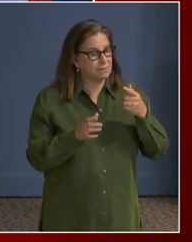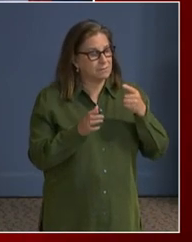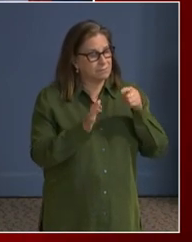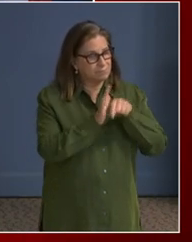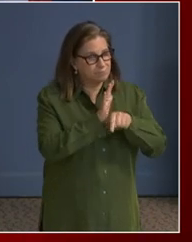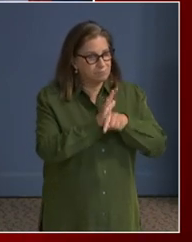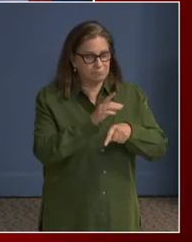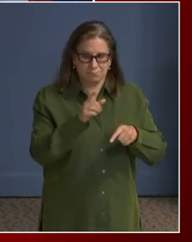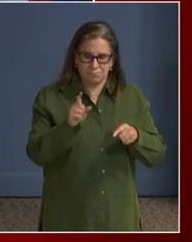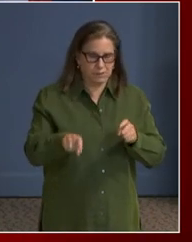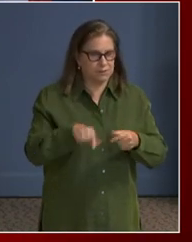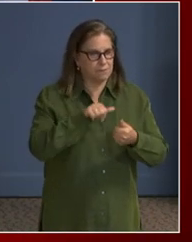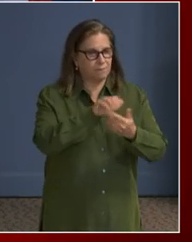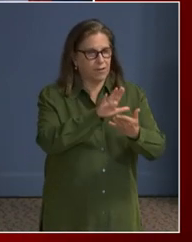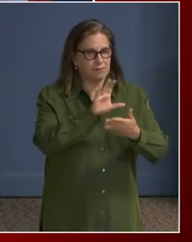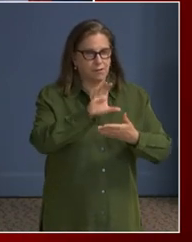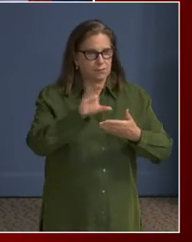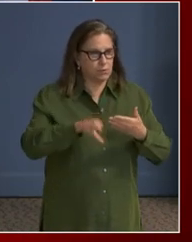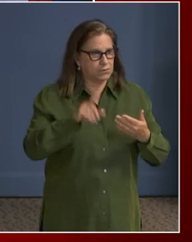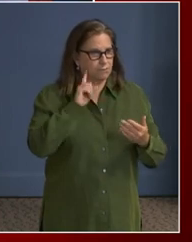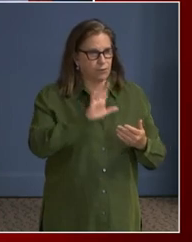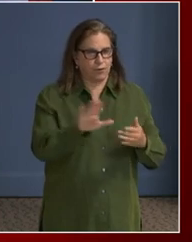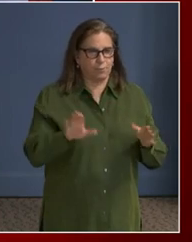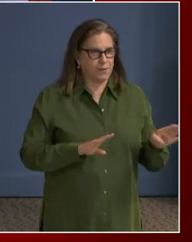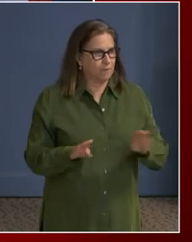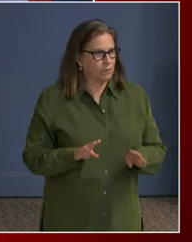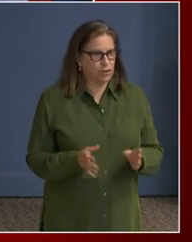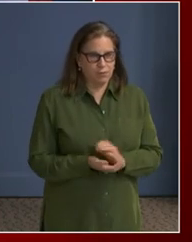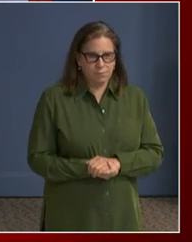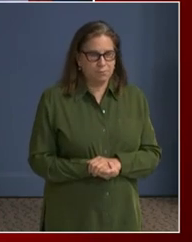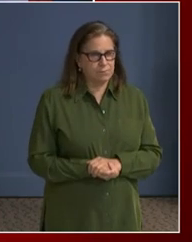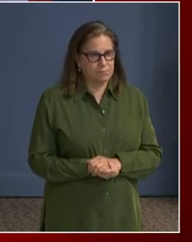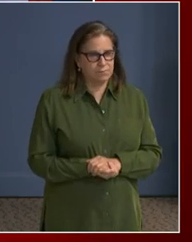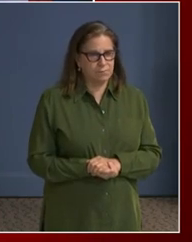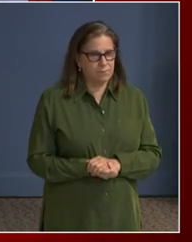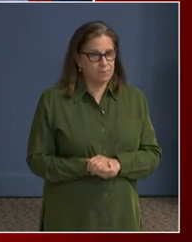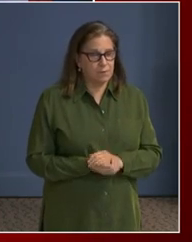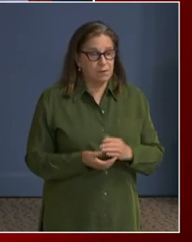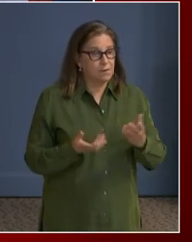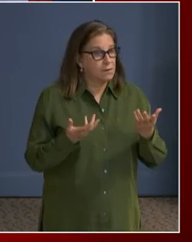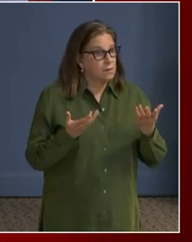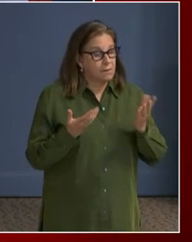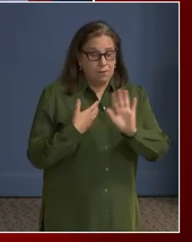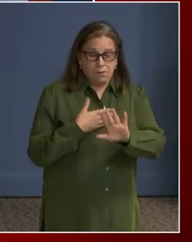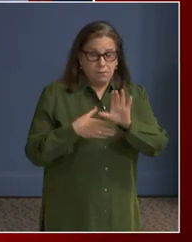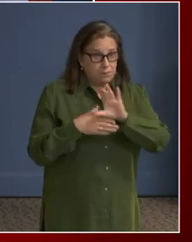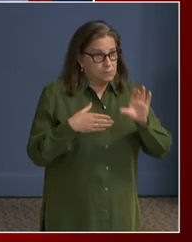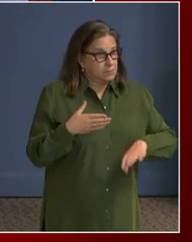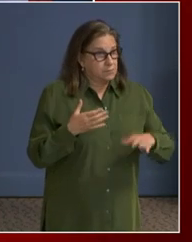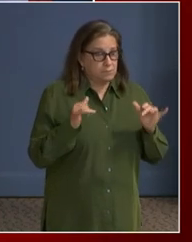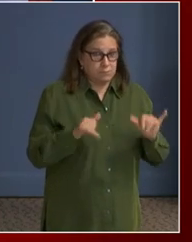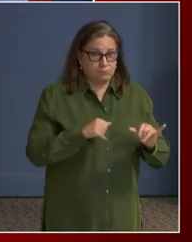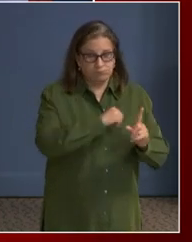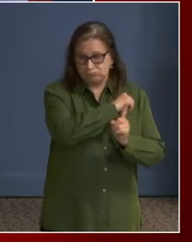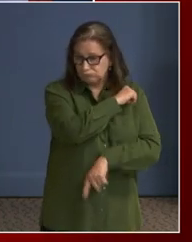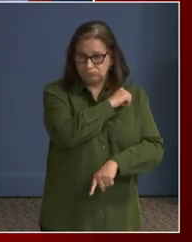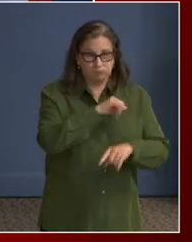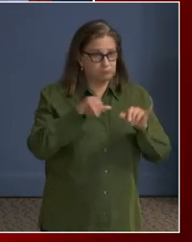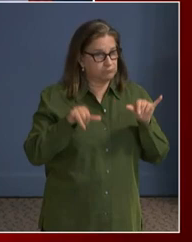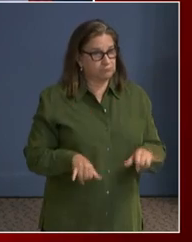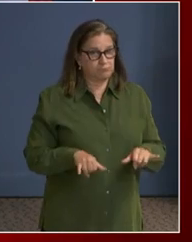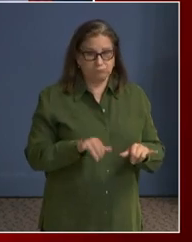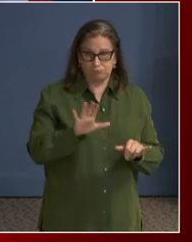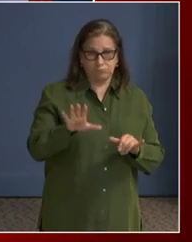them longer in jail, or what? Whatever those consequences mean, that we need to change behavior. And right now, it